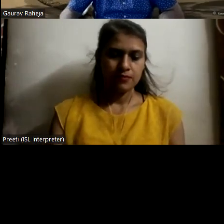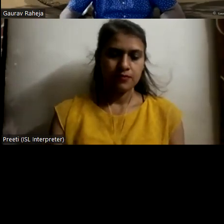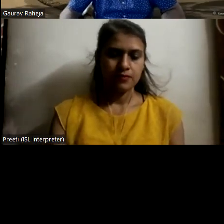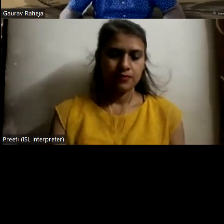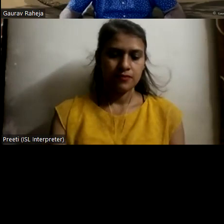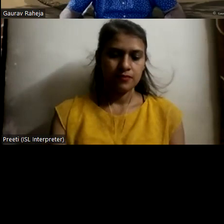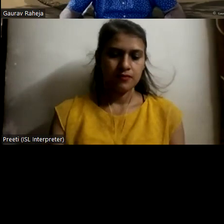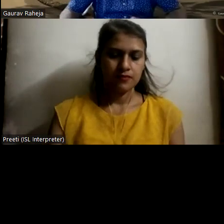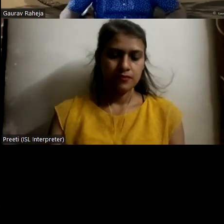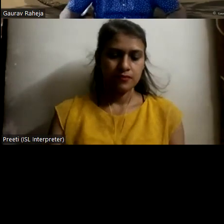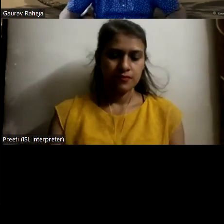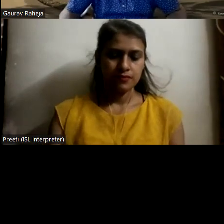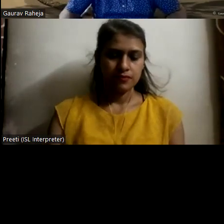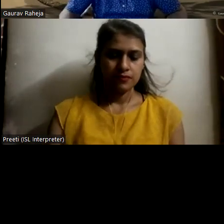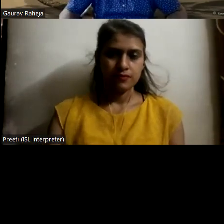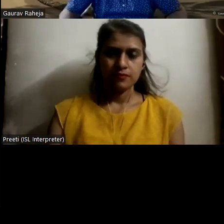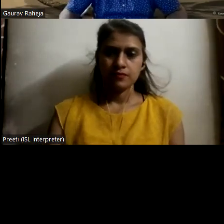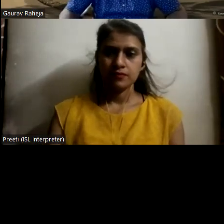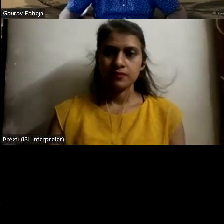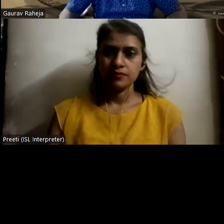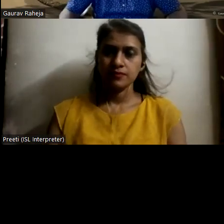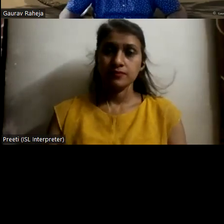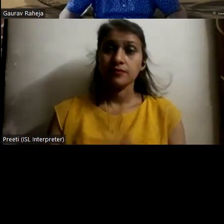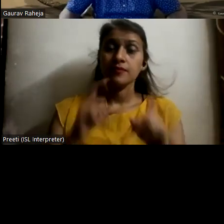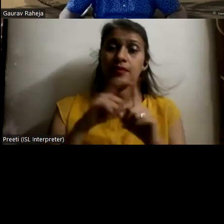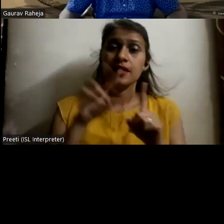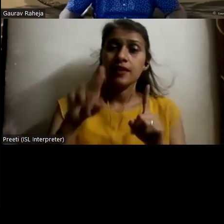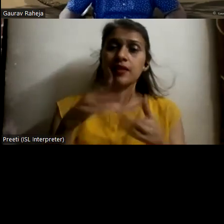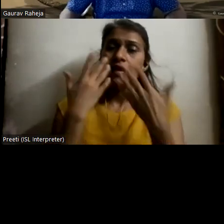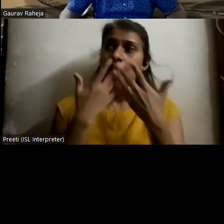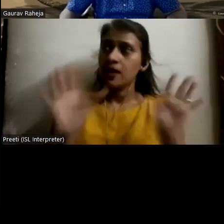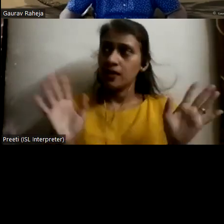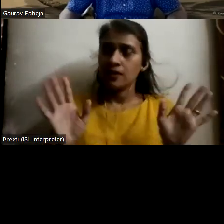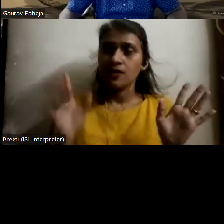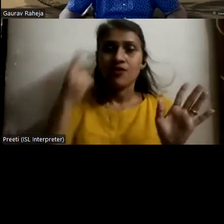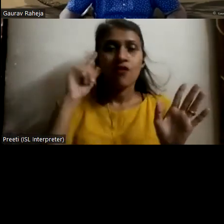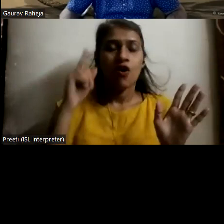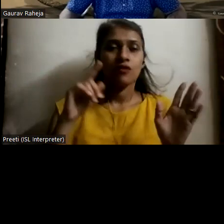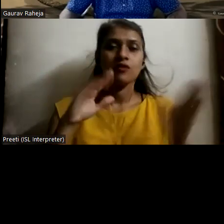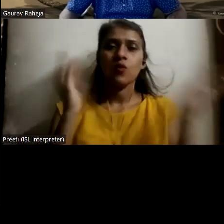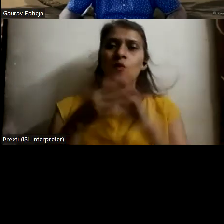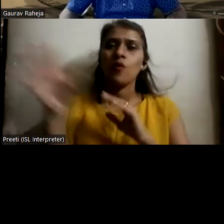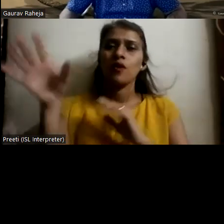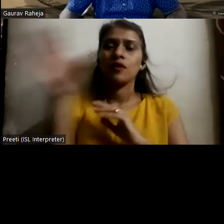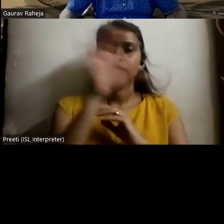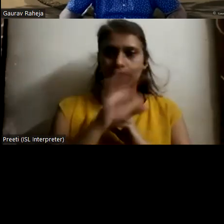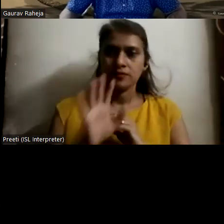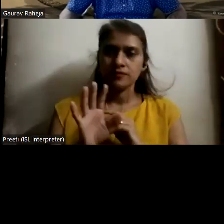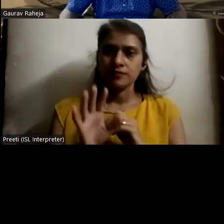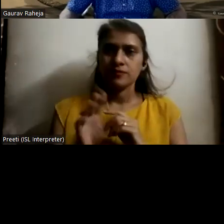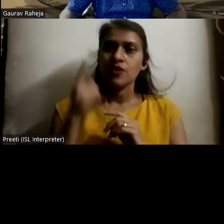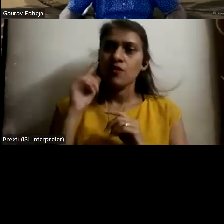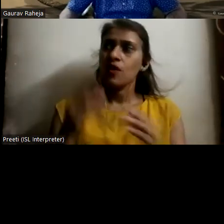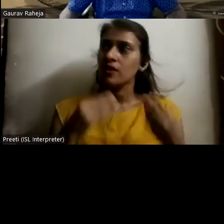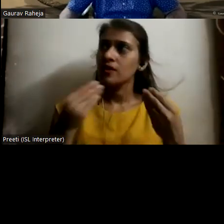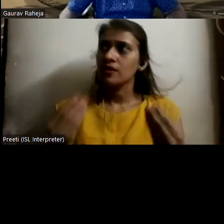to here is, so what was the early definition of universal design? The early definition of universal design, which was given by